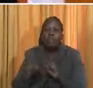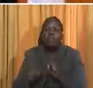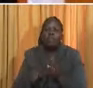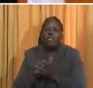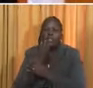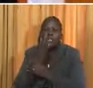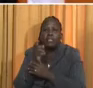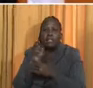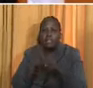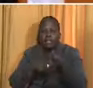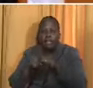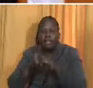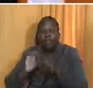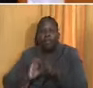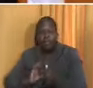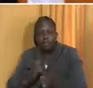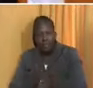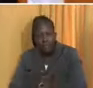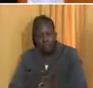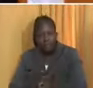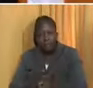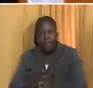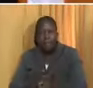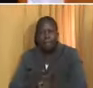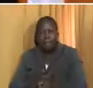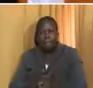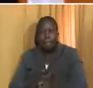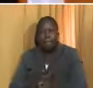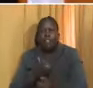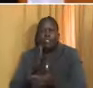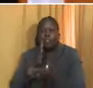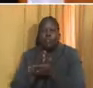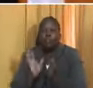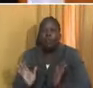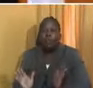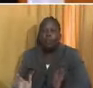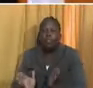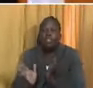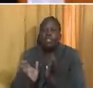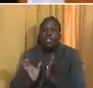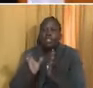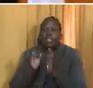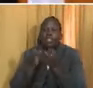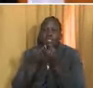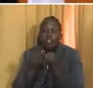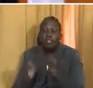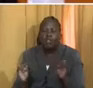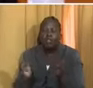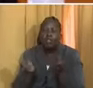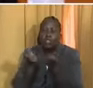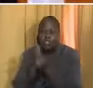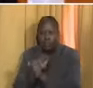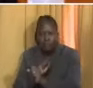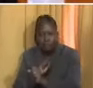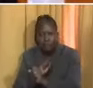and whether the steering committee had locus standi to promote constitutional changes pursuant to Article